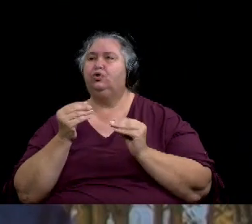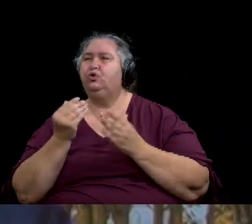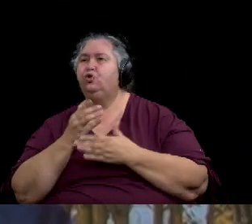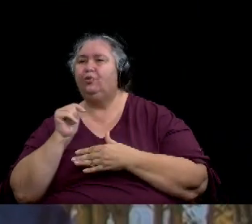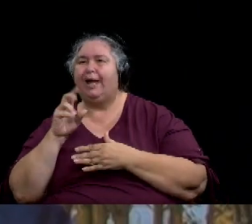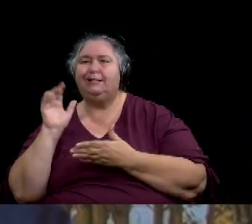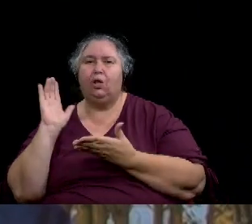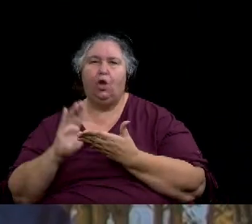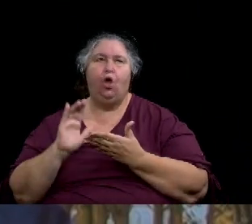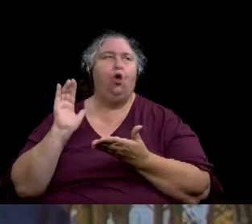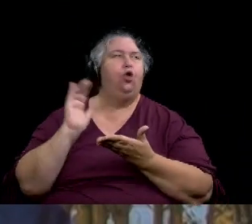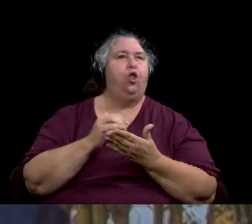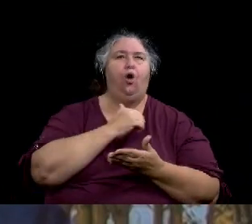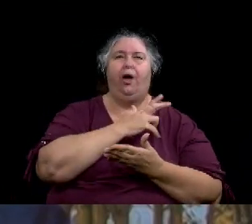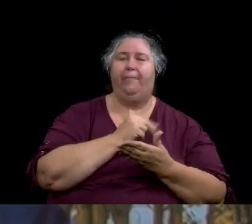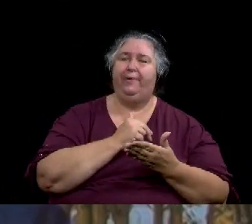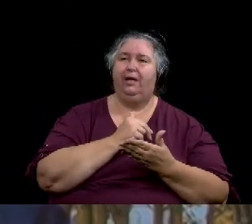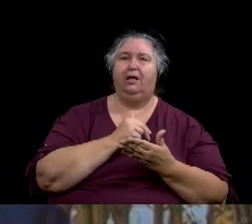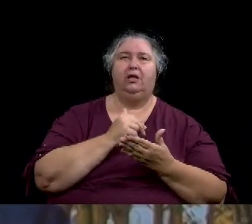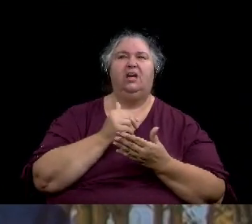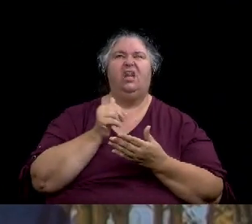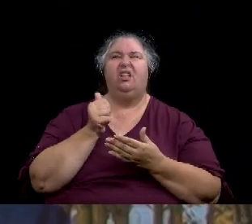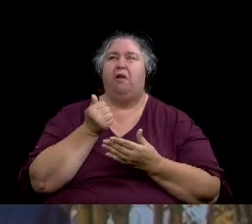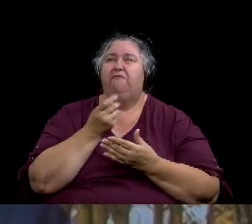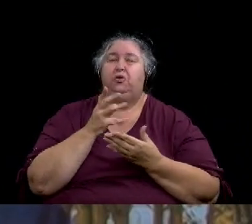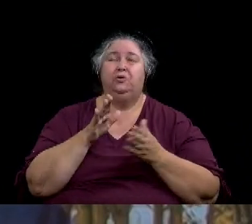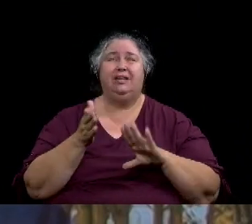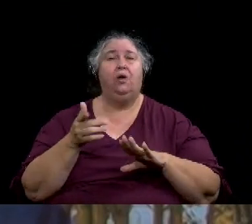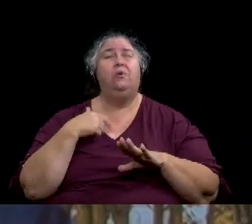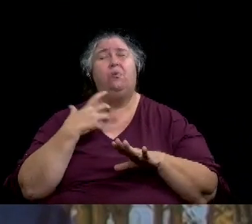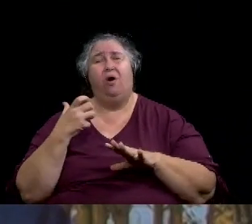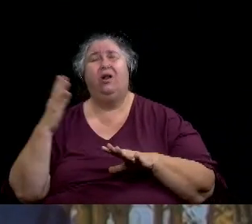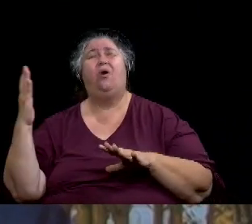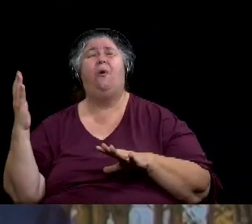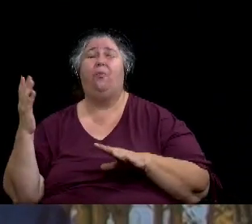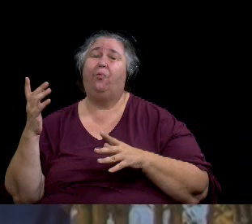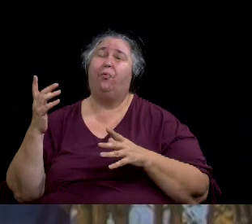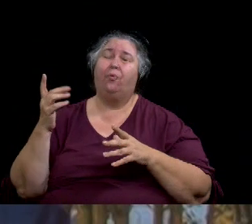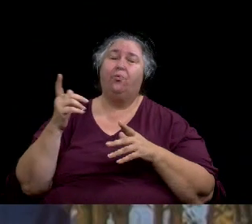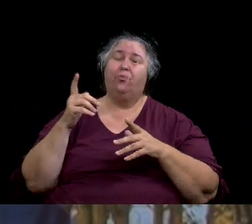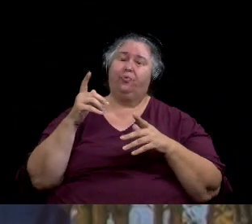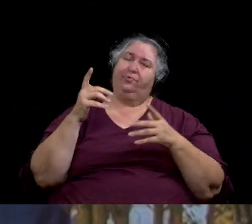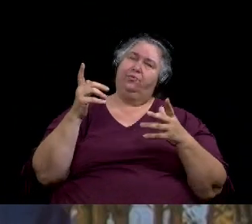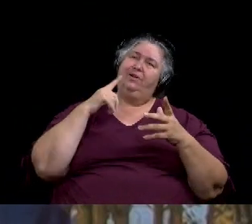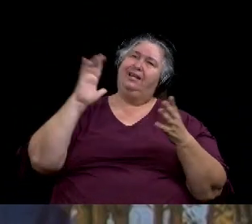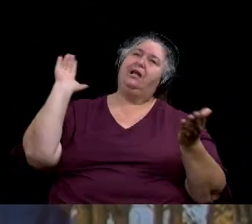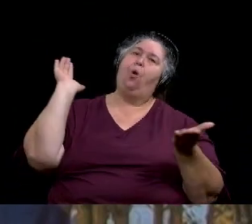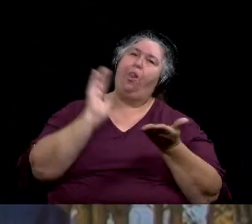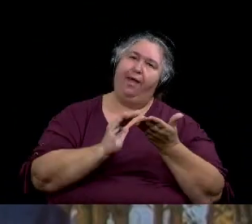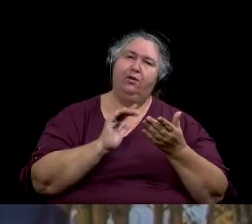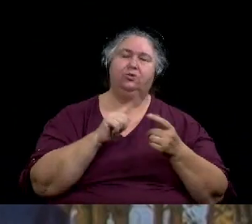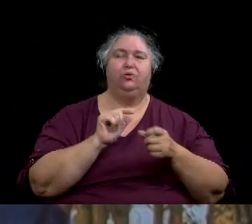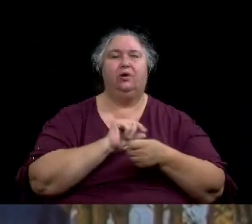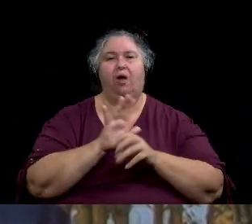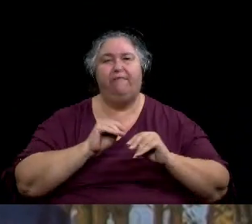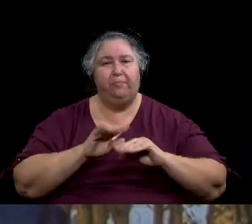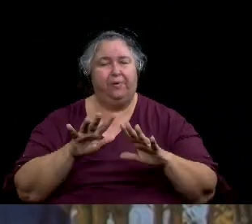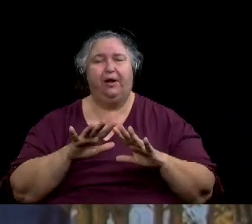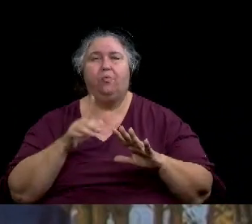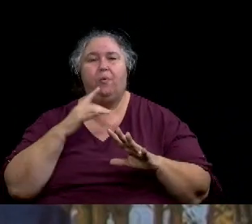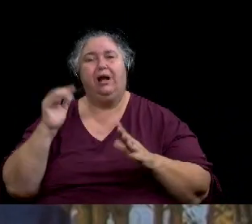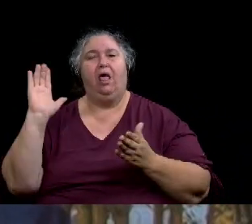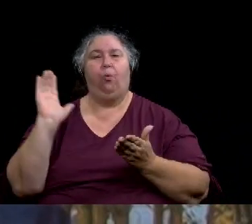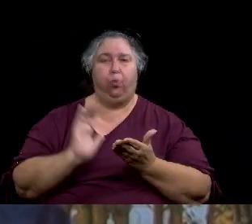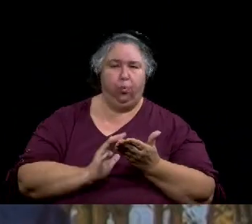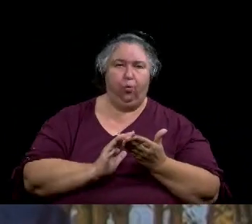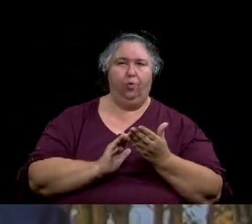low hospitalizations, and only a few deaths. We really need to get back to that. We can get back to that, but the only way we can take